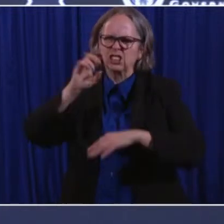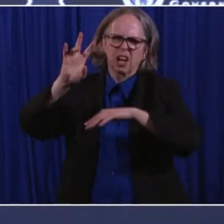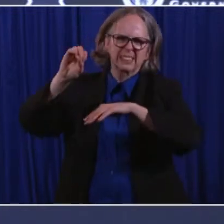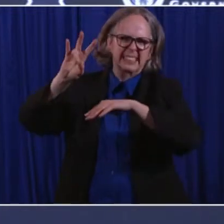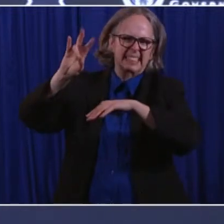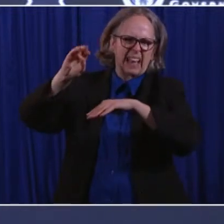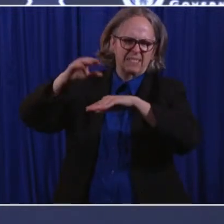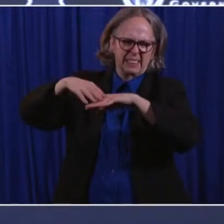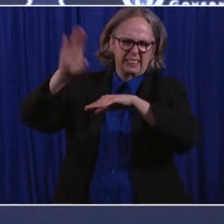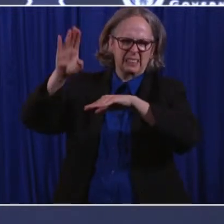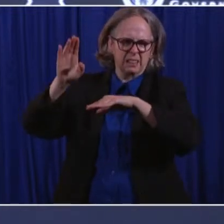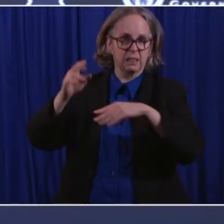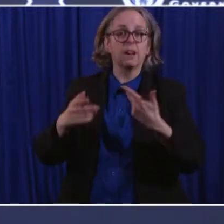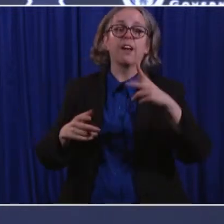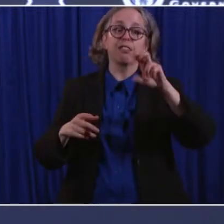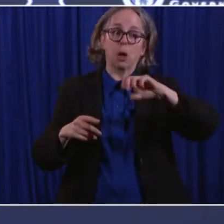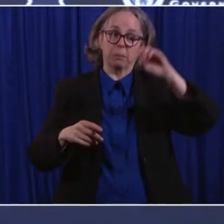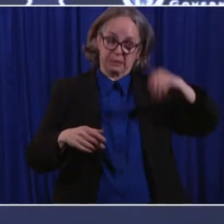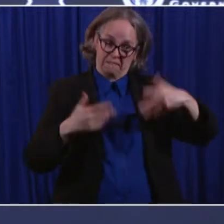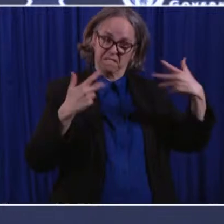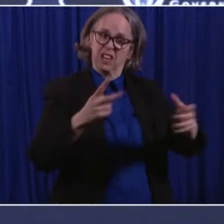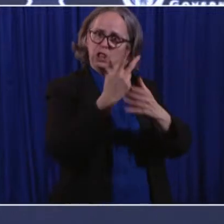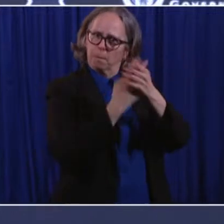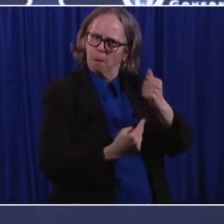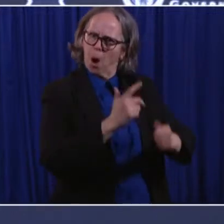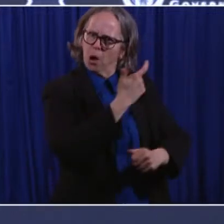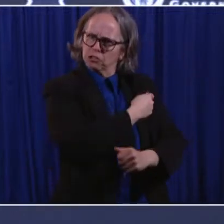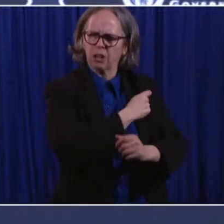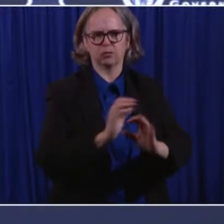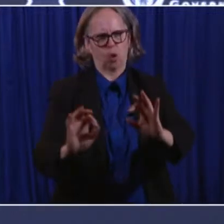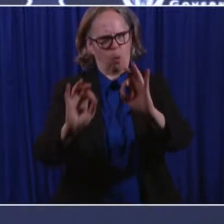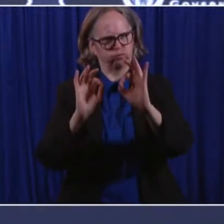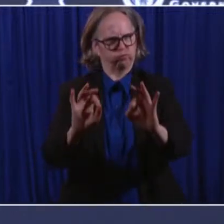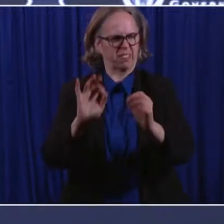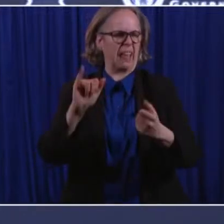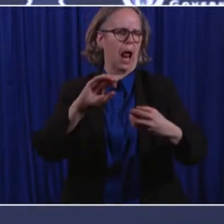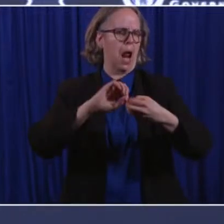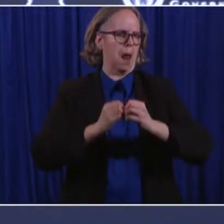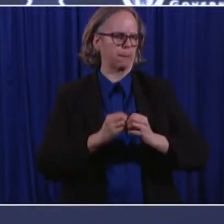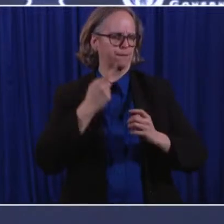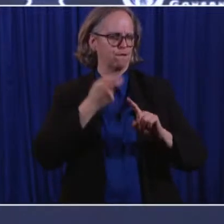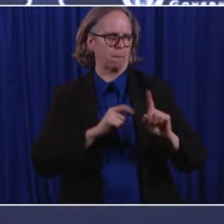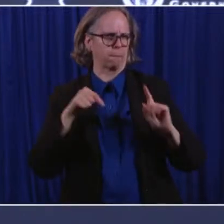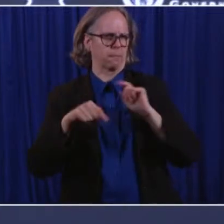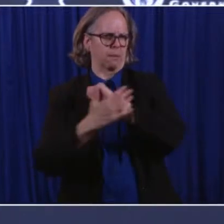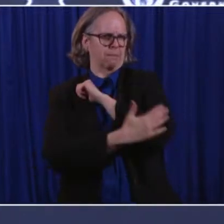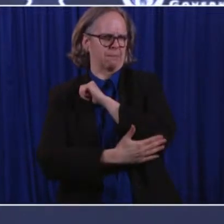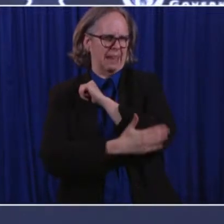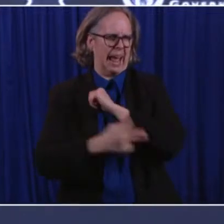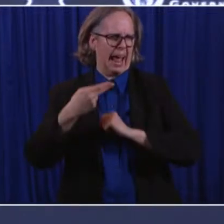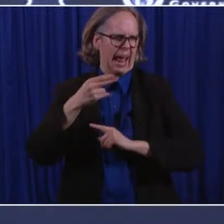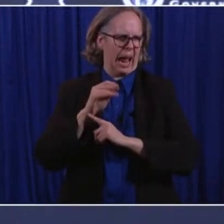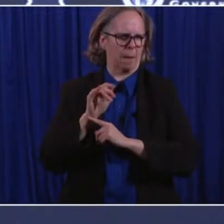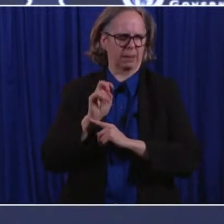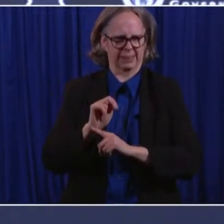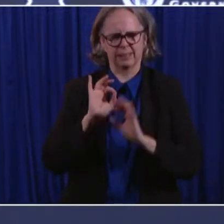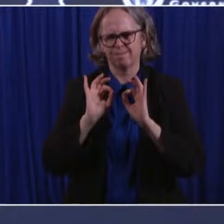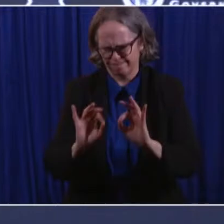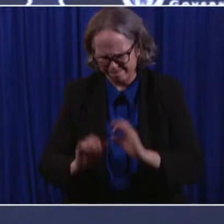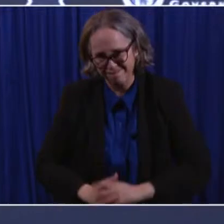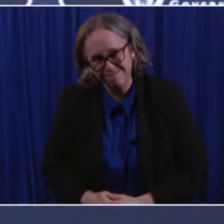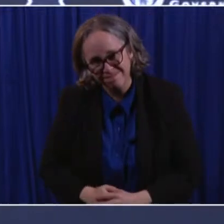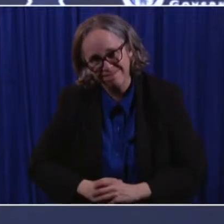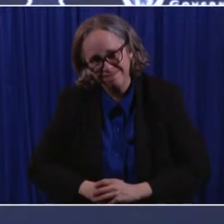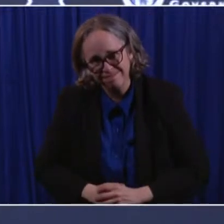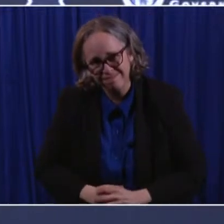gotten their first shot. Those individuals 70 and older from Hamilton County. In addition to Kroger, the Cincinnati